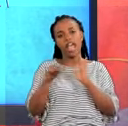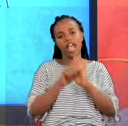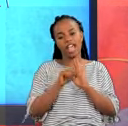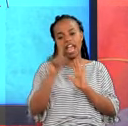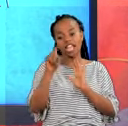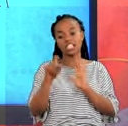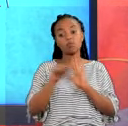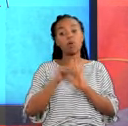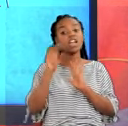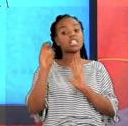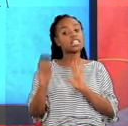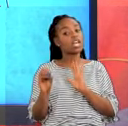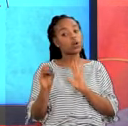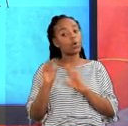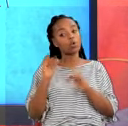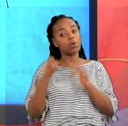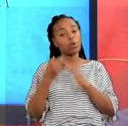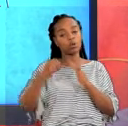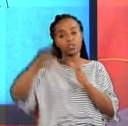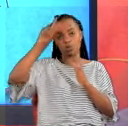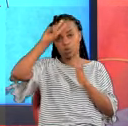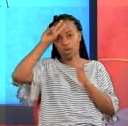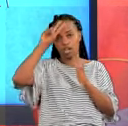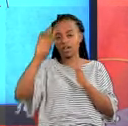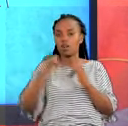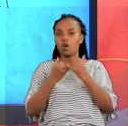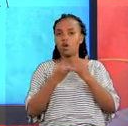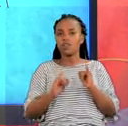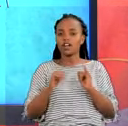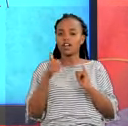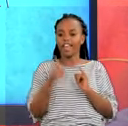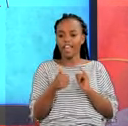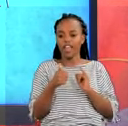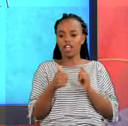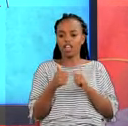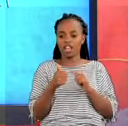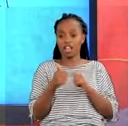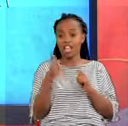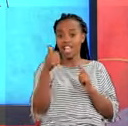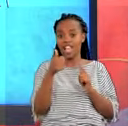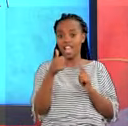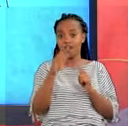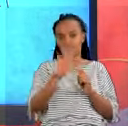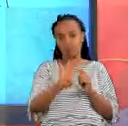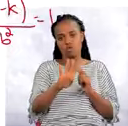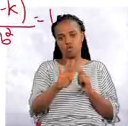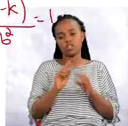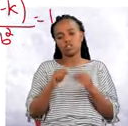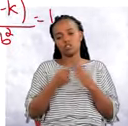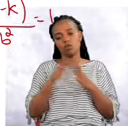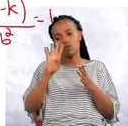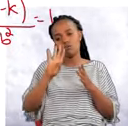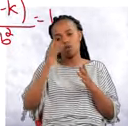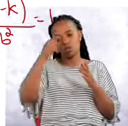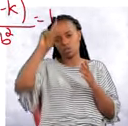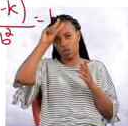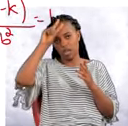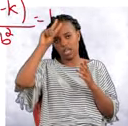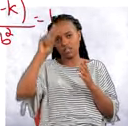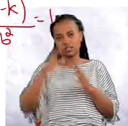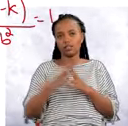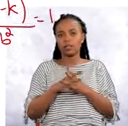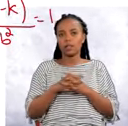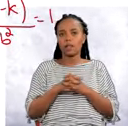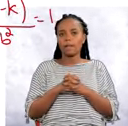0, the whole squared over a, our a is 4, 4 squared, 4